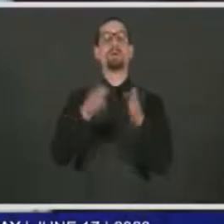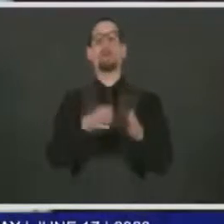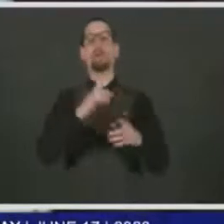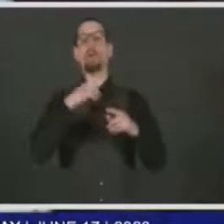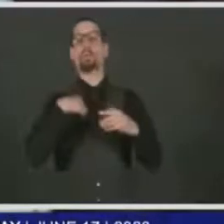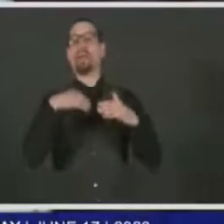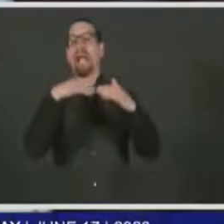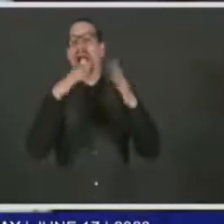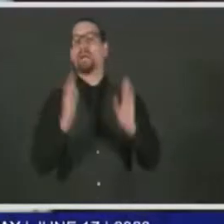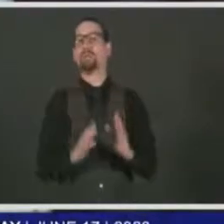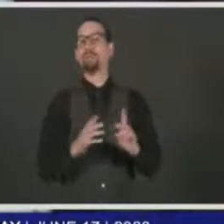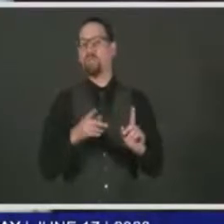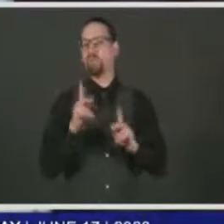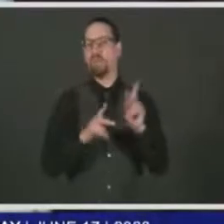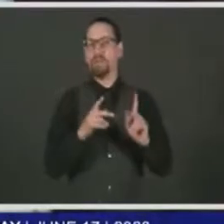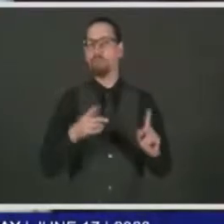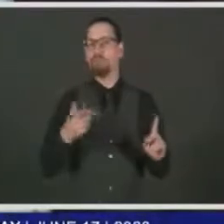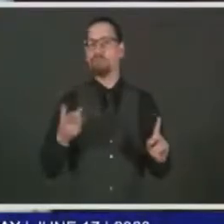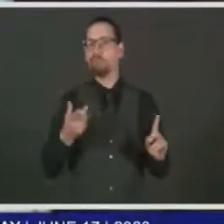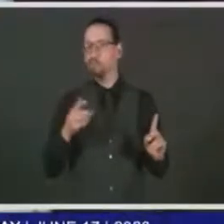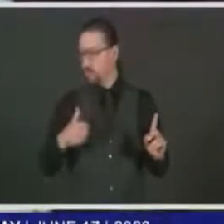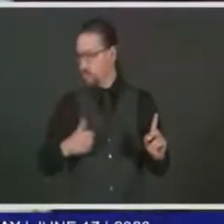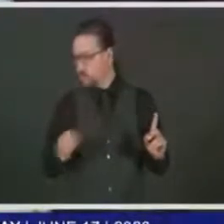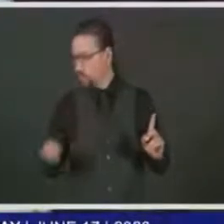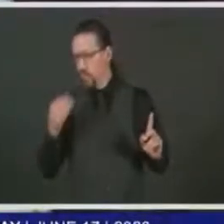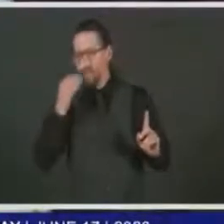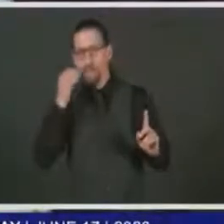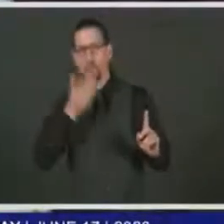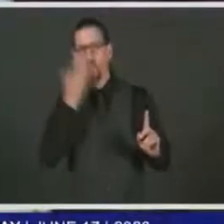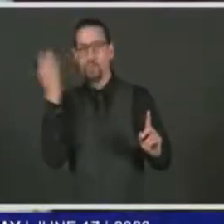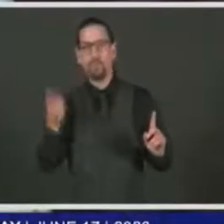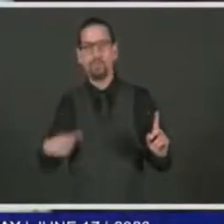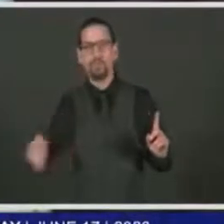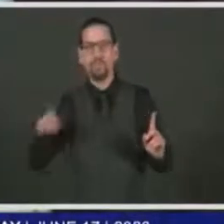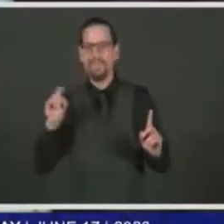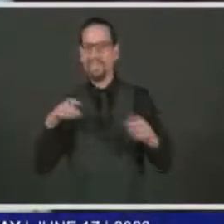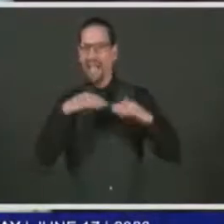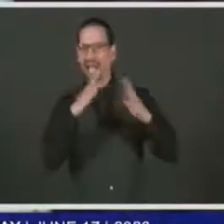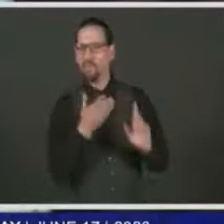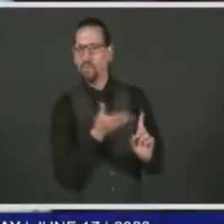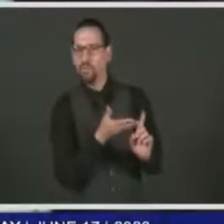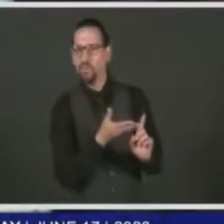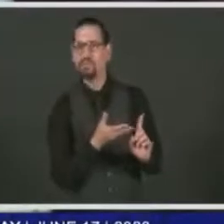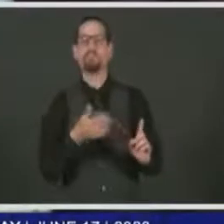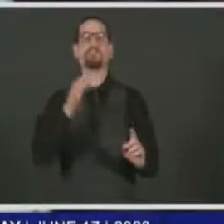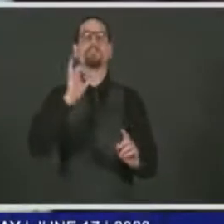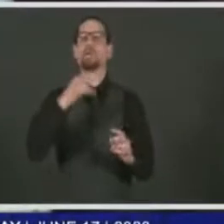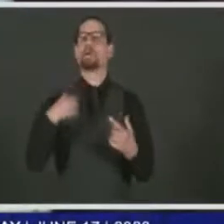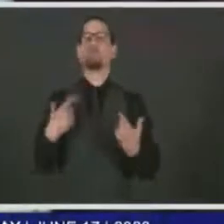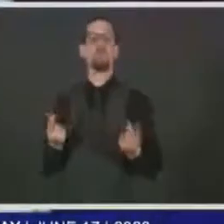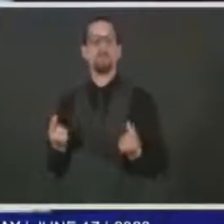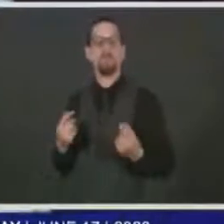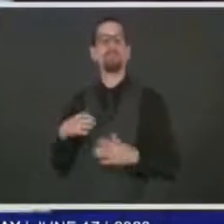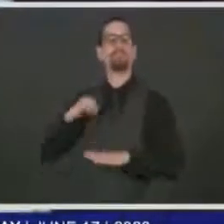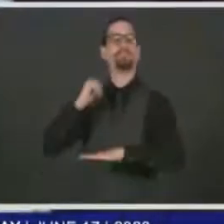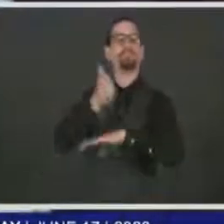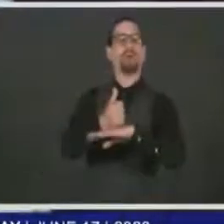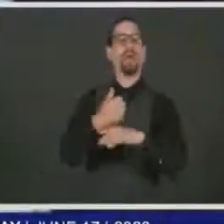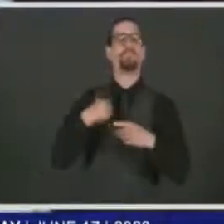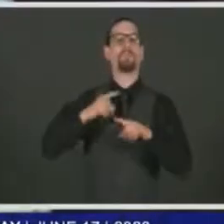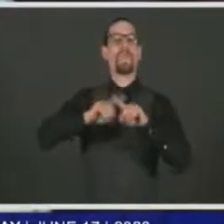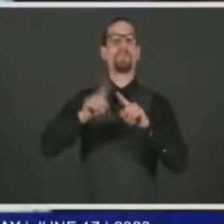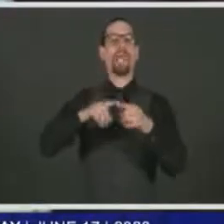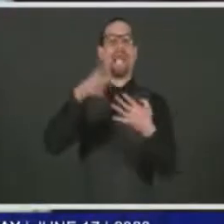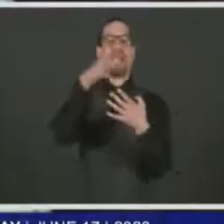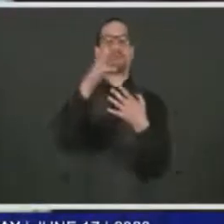that reason, we've set up housing options for people who cannot quarantine or isolate right now in a way that's safe for